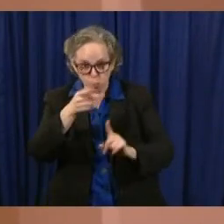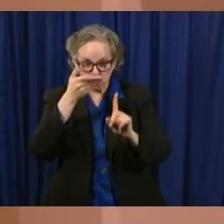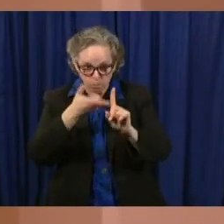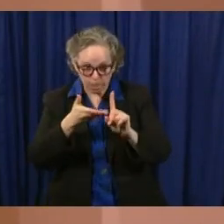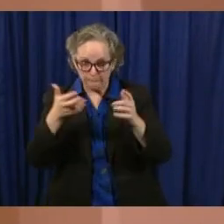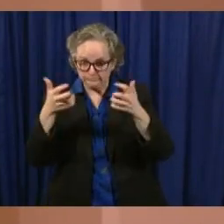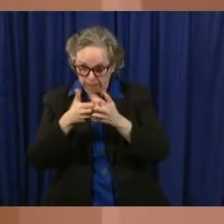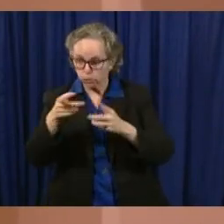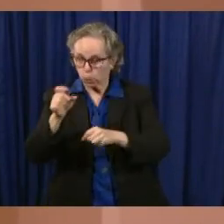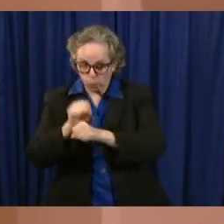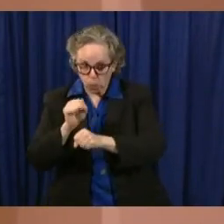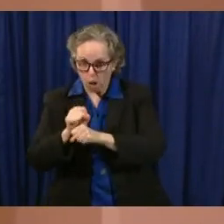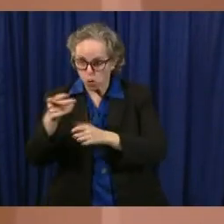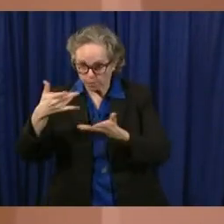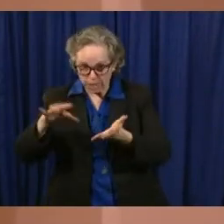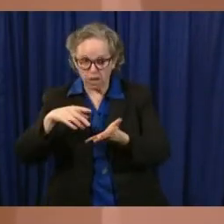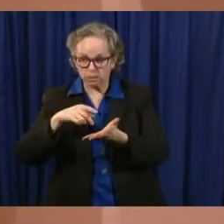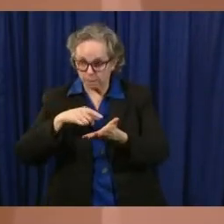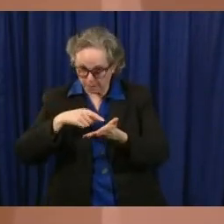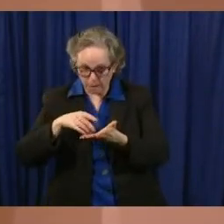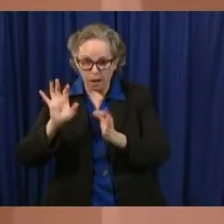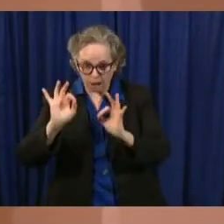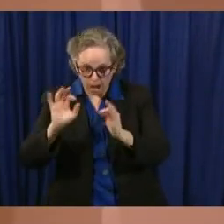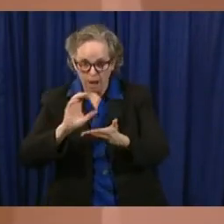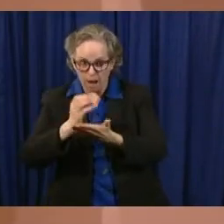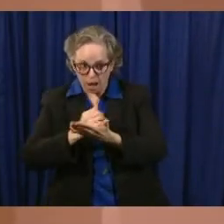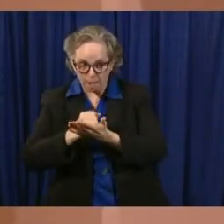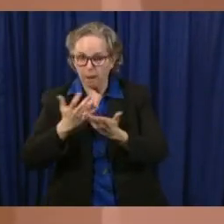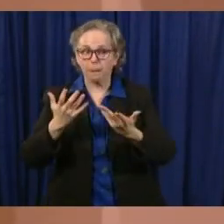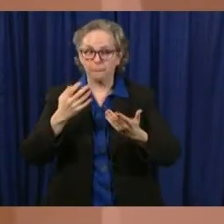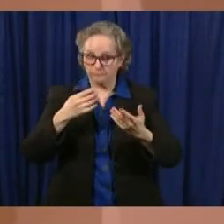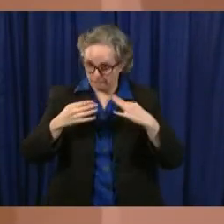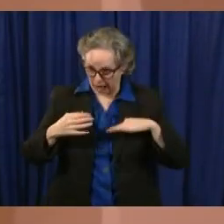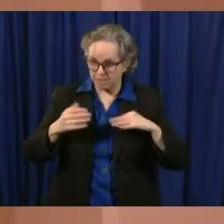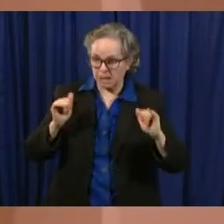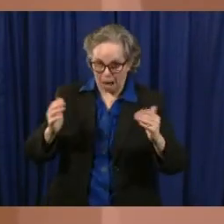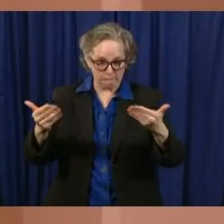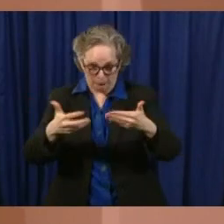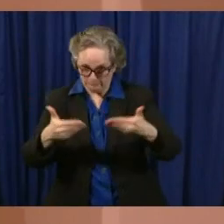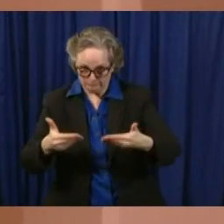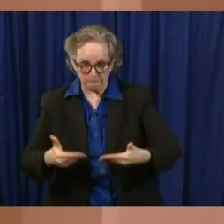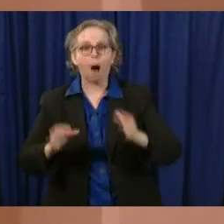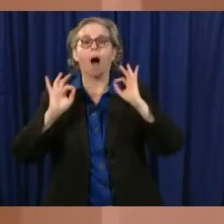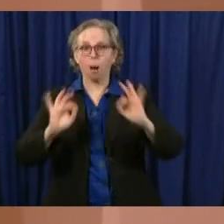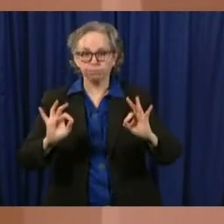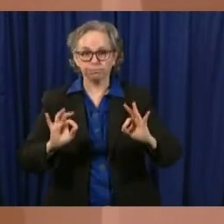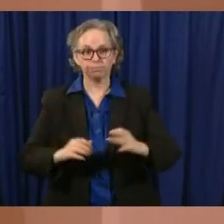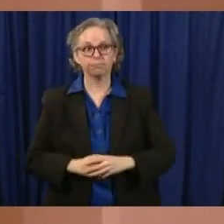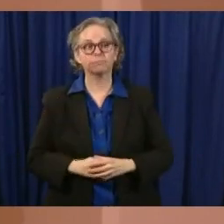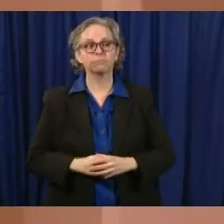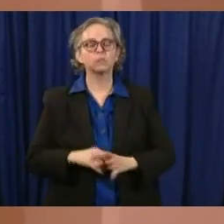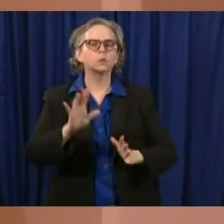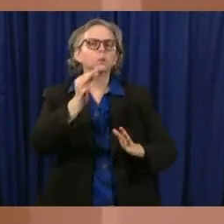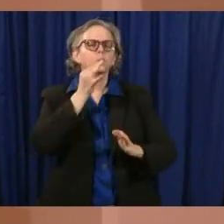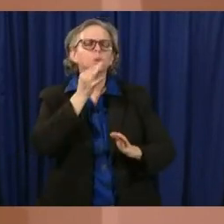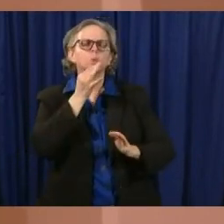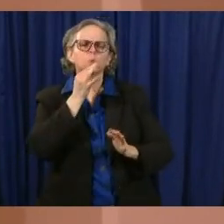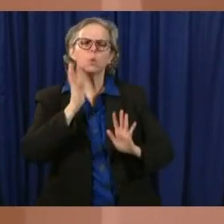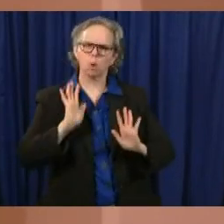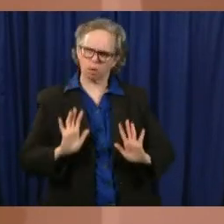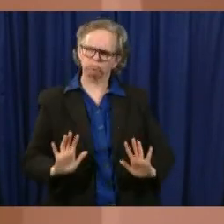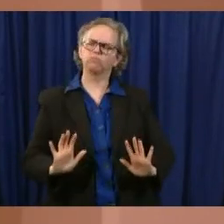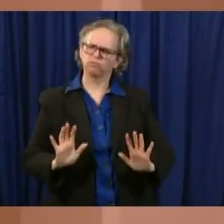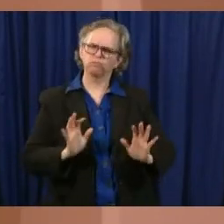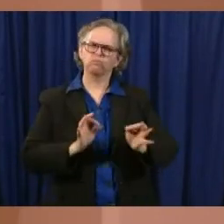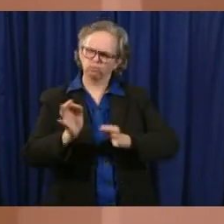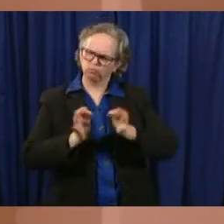And so we are working through all of those issues. In the coming days, we're gonna have this all laid out to better explain exactly what's happened during